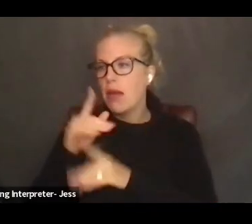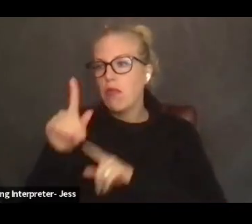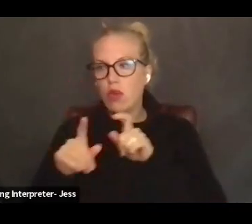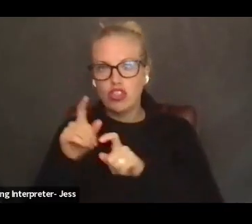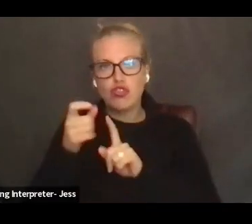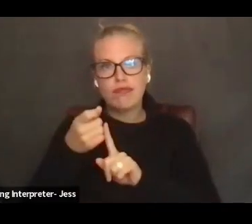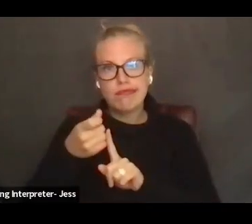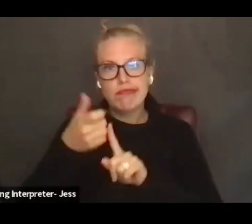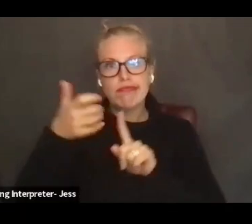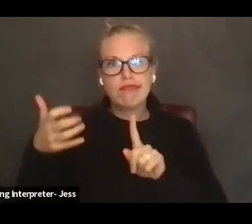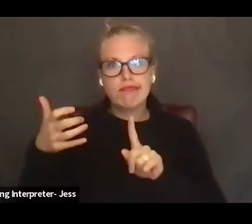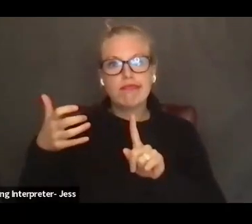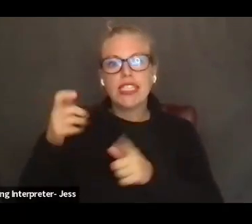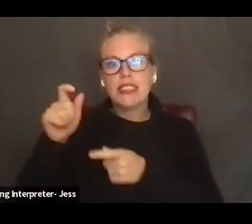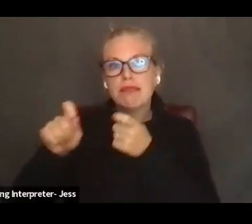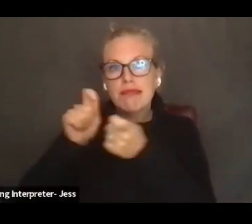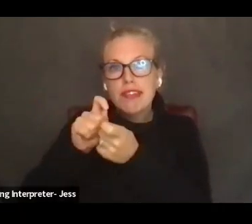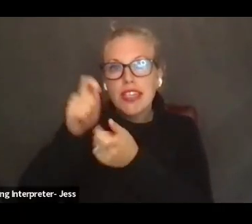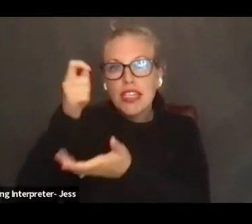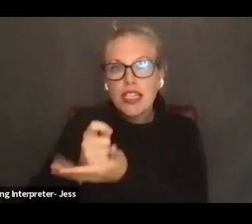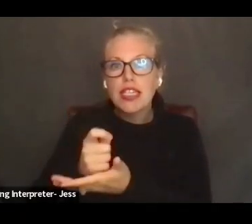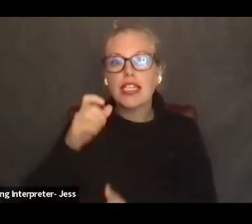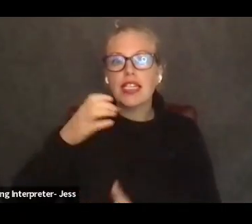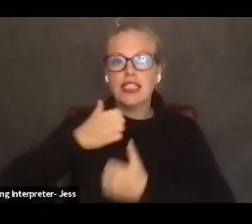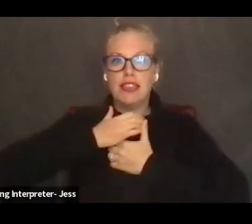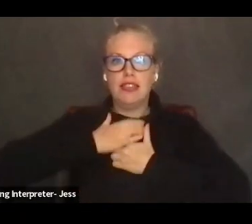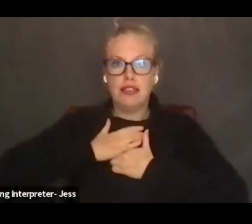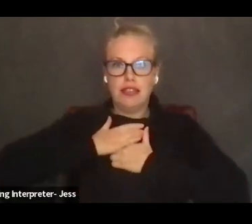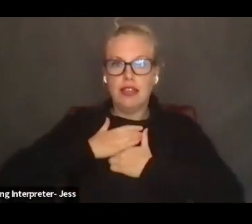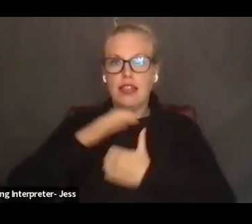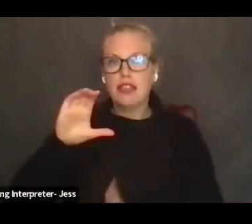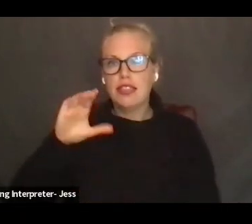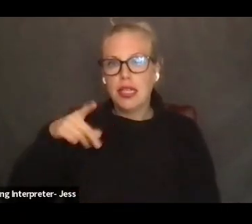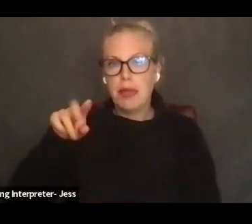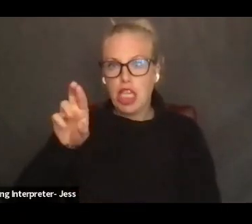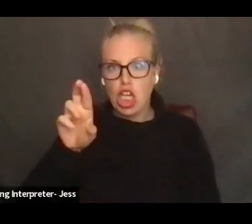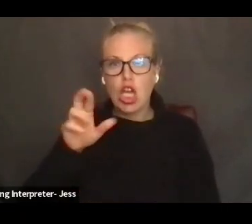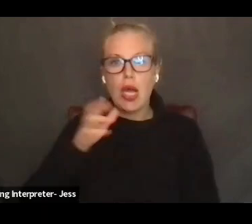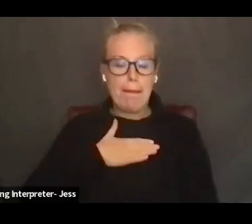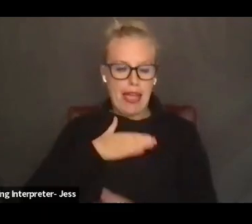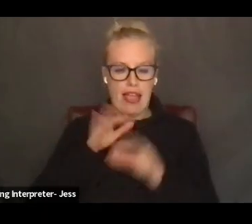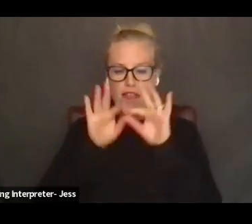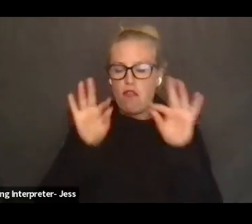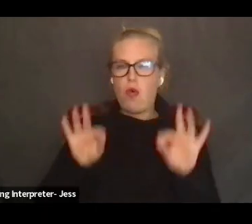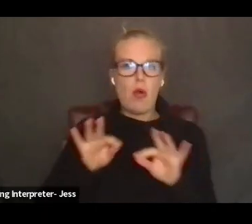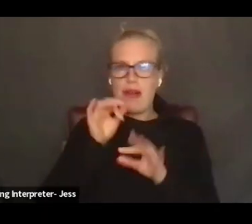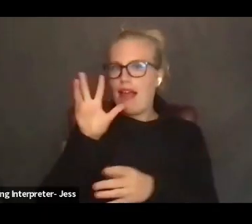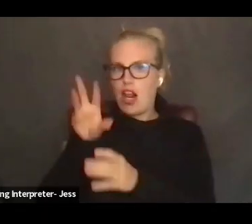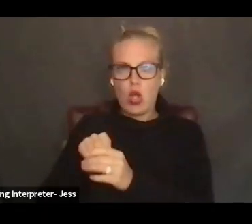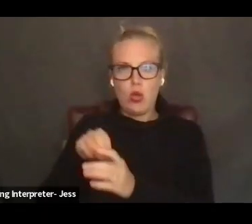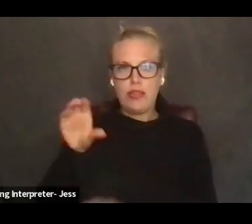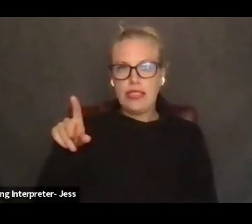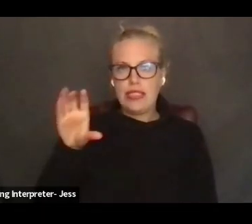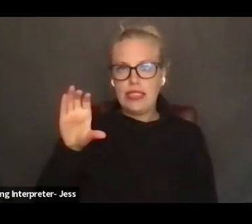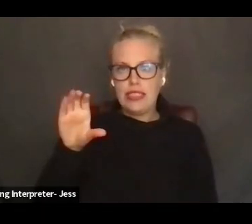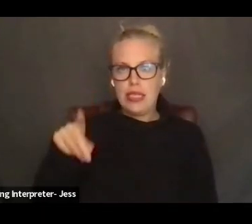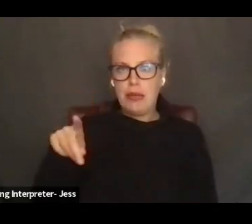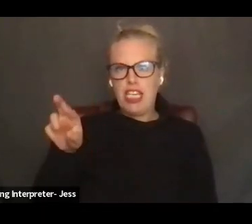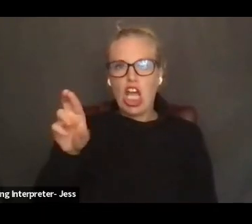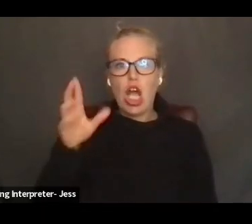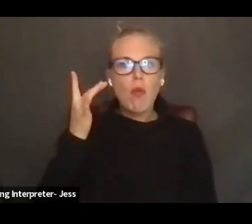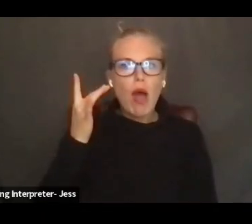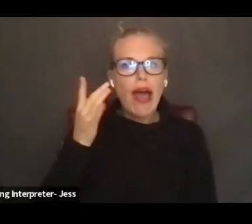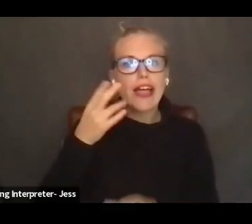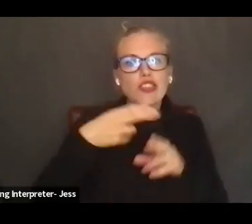about certain treatments like CPR and things like that. The form that I have does not have that because it's a short